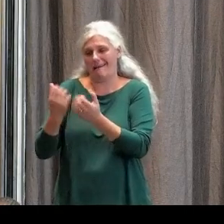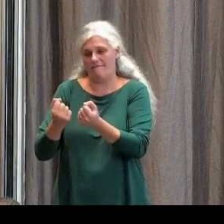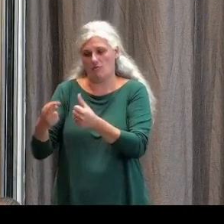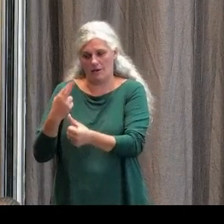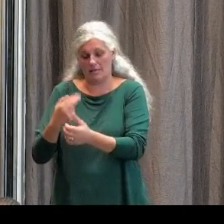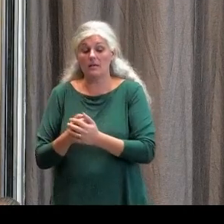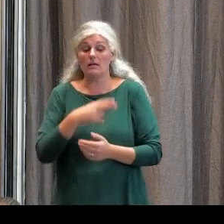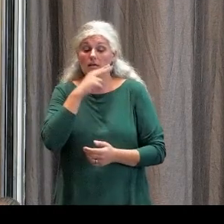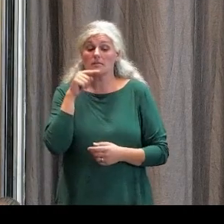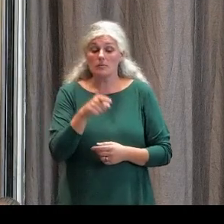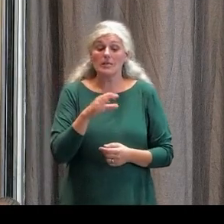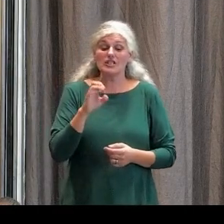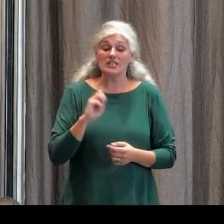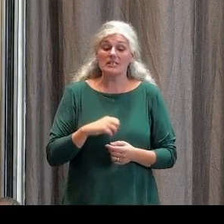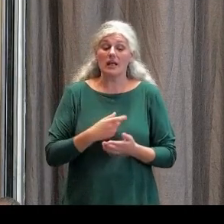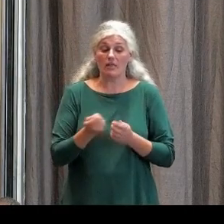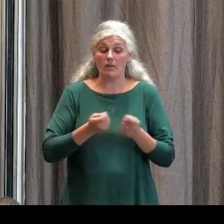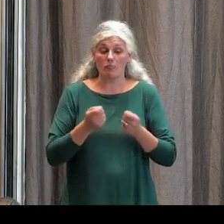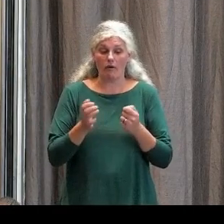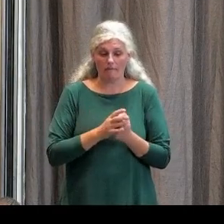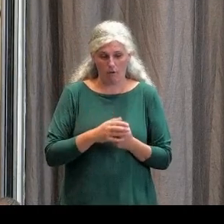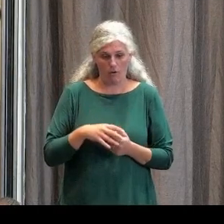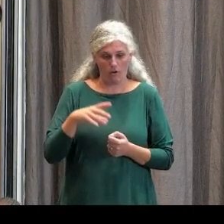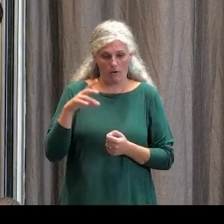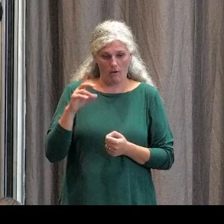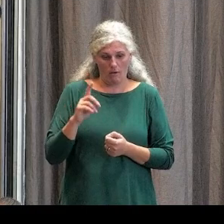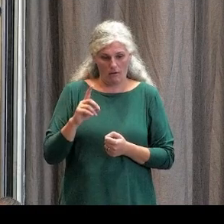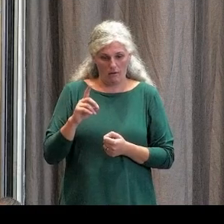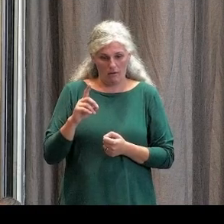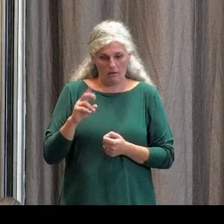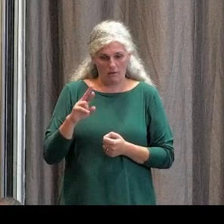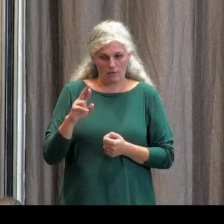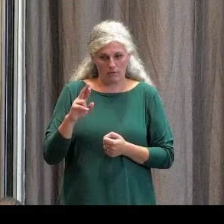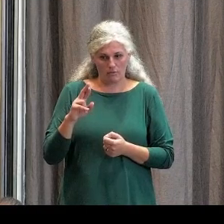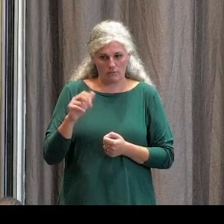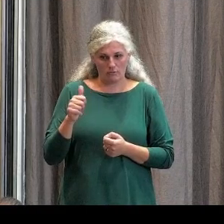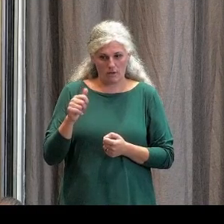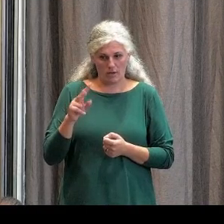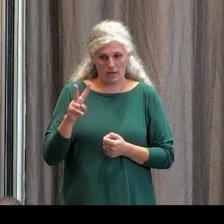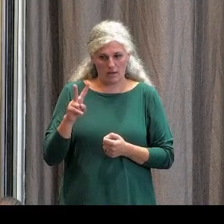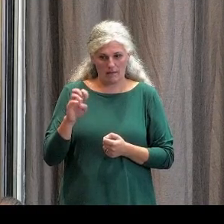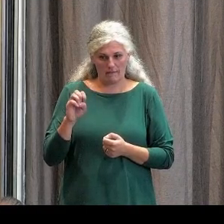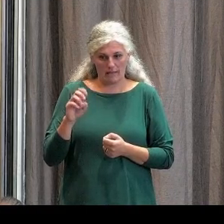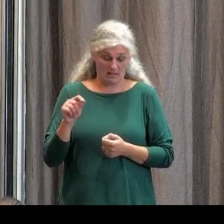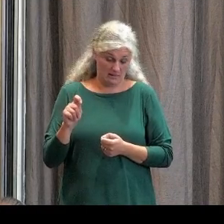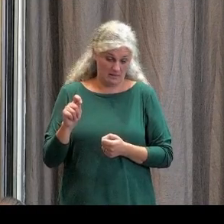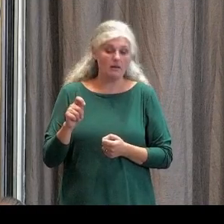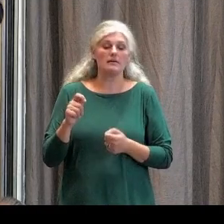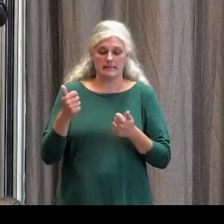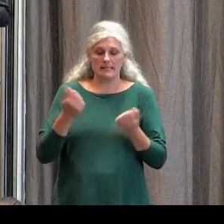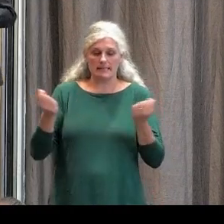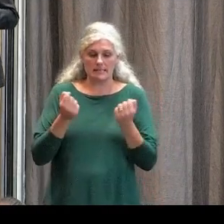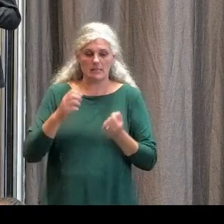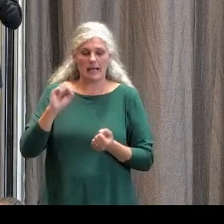is an example of one of them. This is a gene therapy for Dravet syndrome. Dravet syndrome is almost always caused by a mutation in the